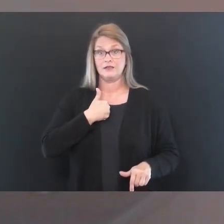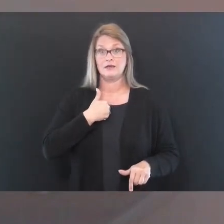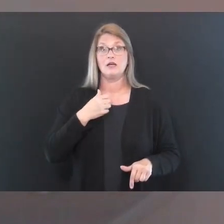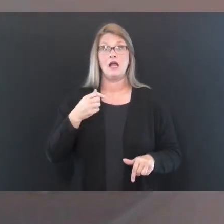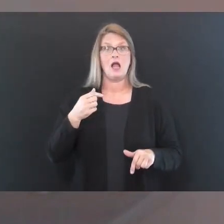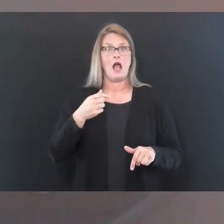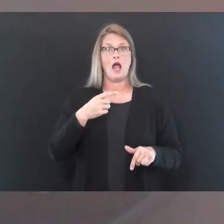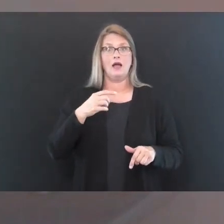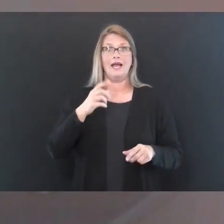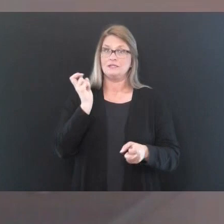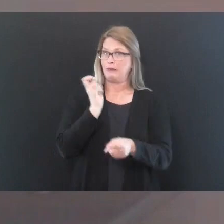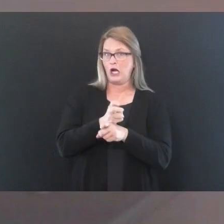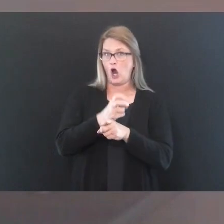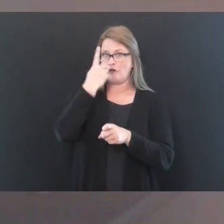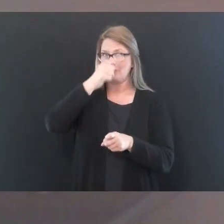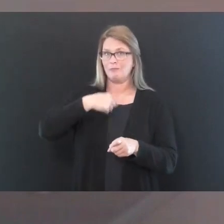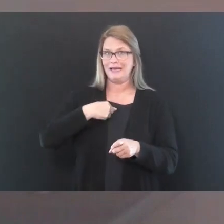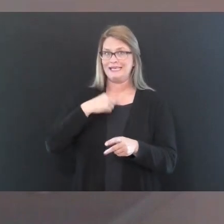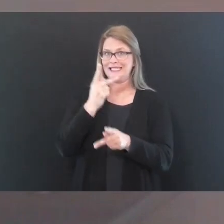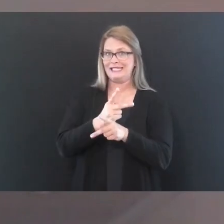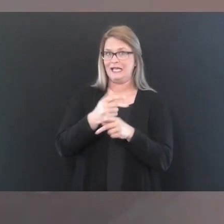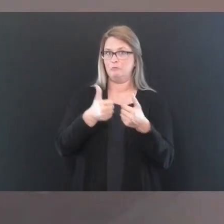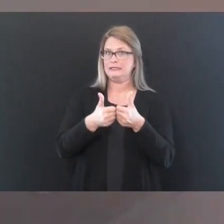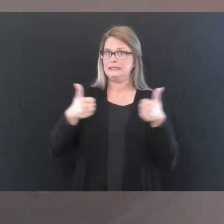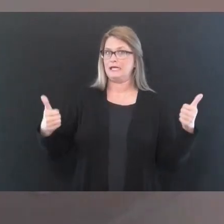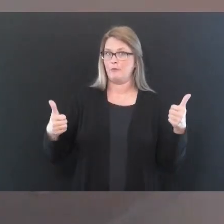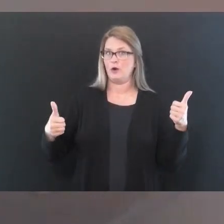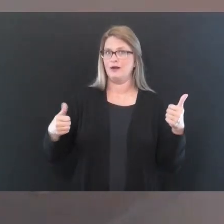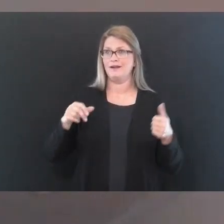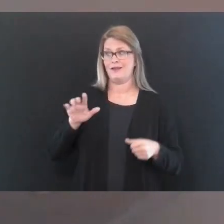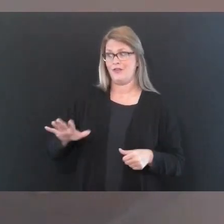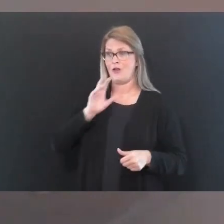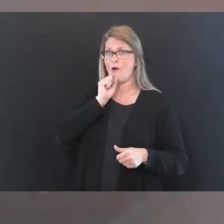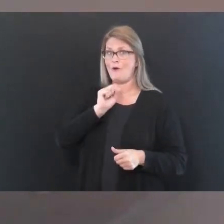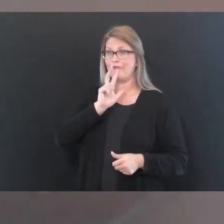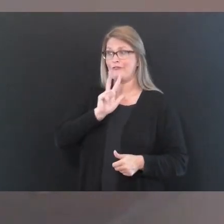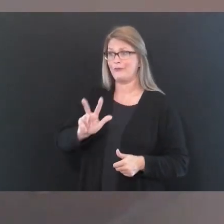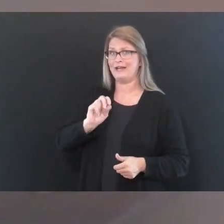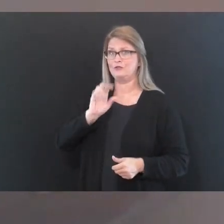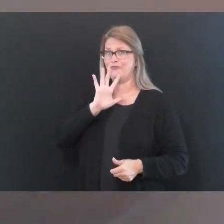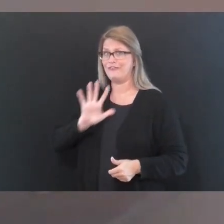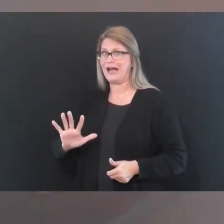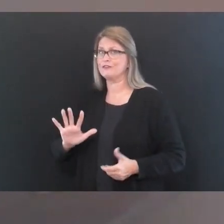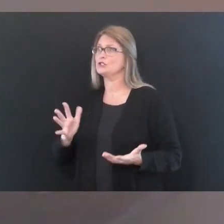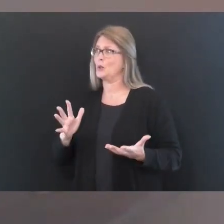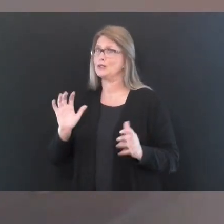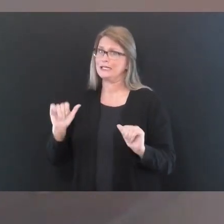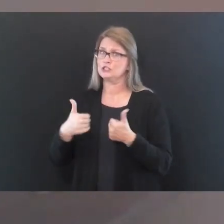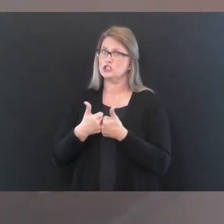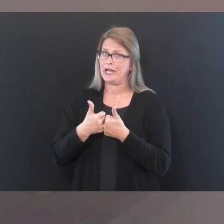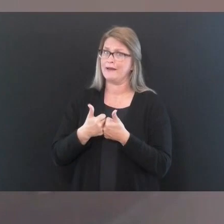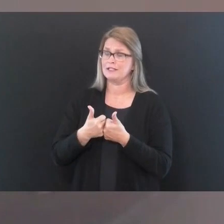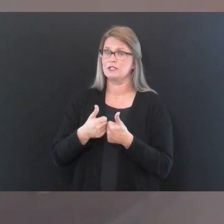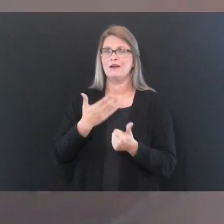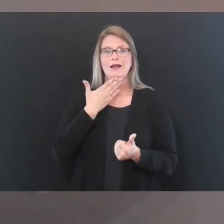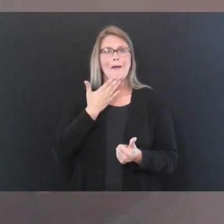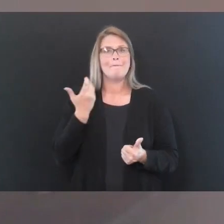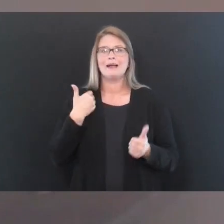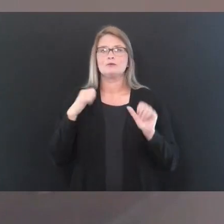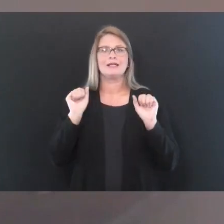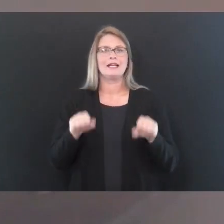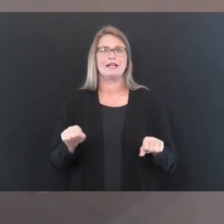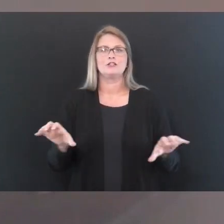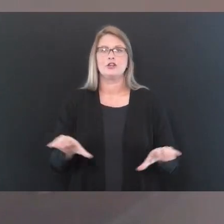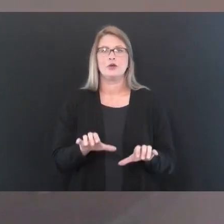from them, that's been very challenging. And when they were 3 to 5, it was even more challenging. So I think the best that we're going to be able to do, and